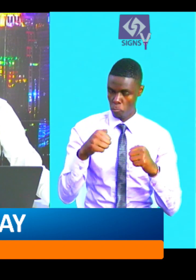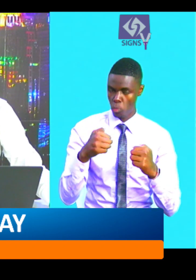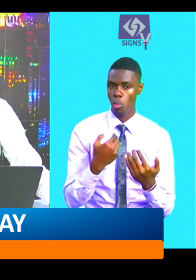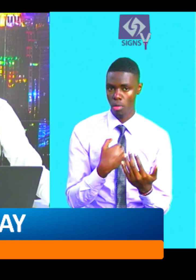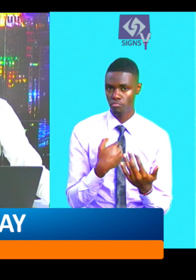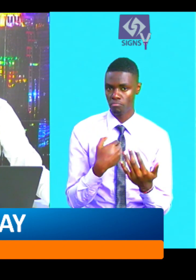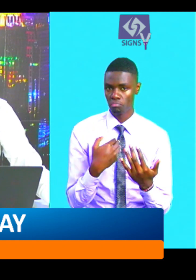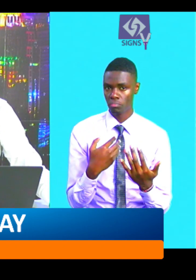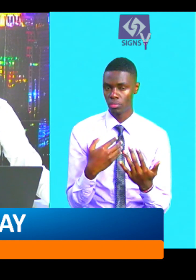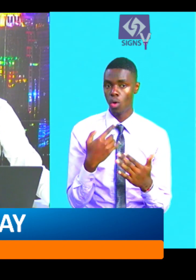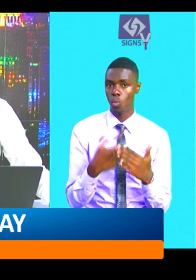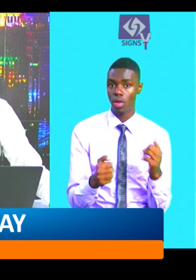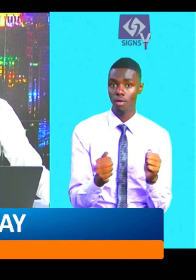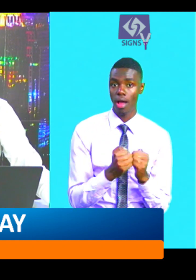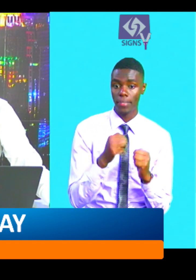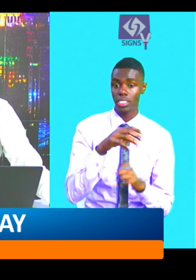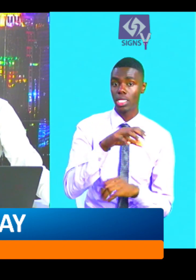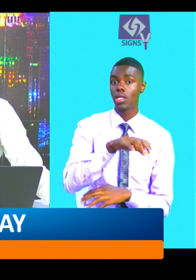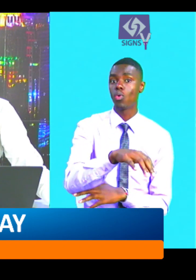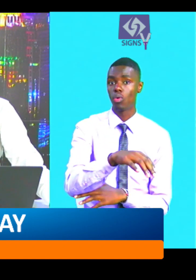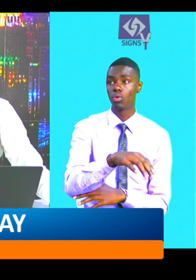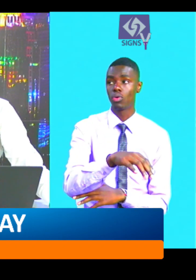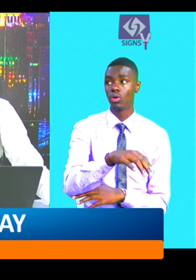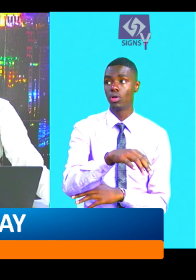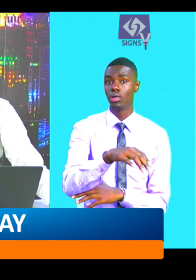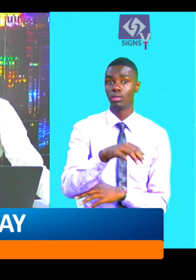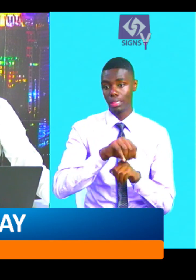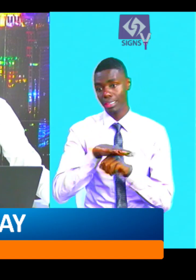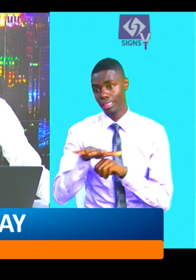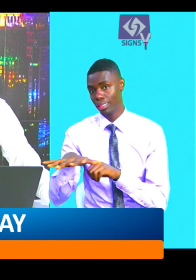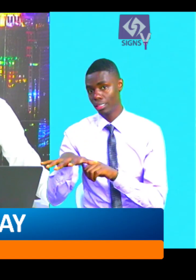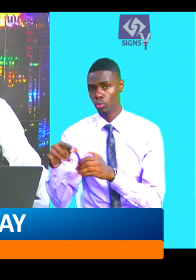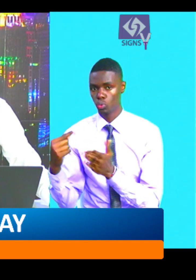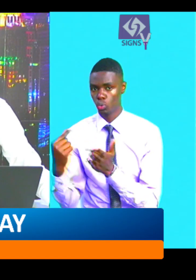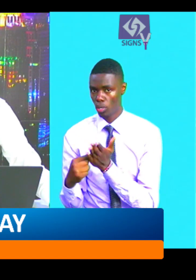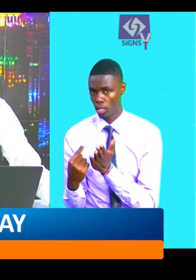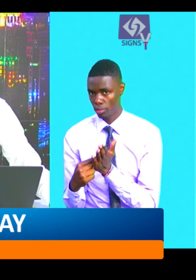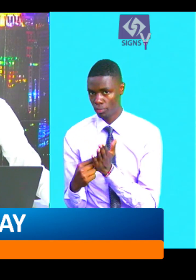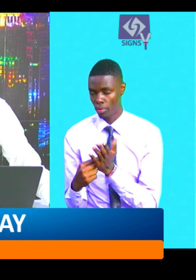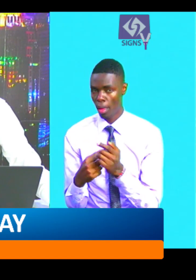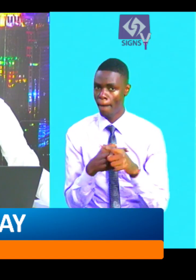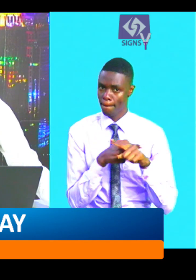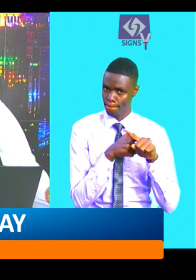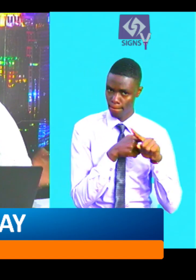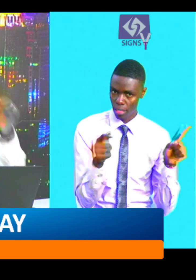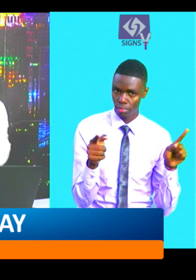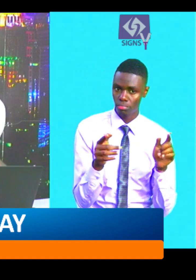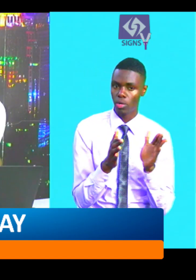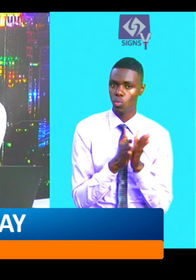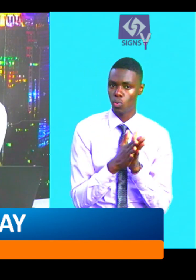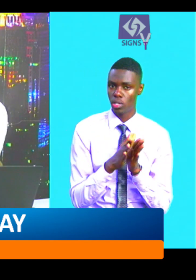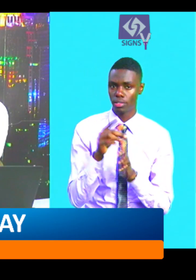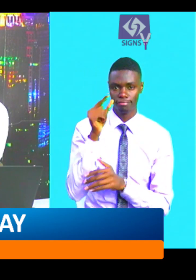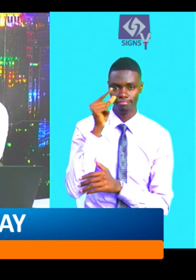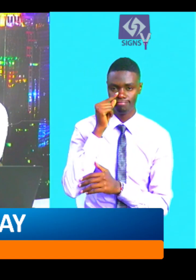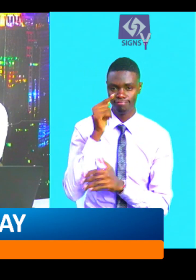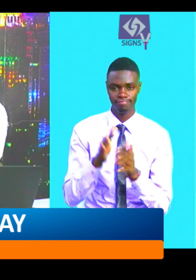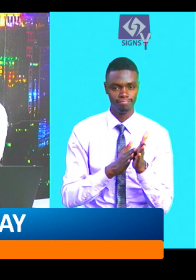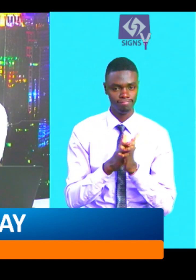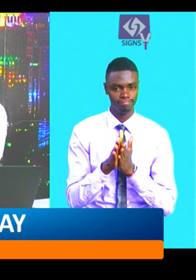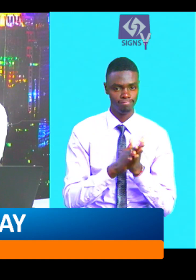what we're seeing that is happening in Sudan currently? There is a possibility, Yes. given that whatever happens in